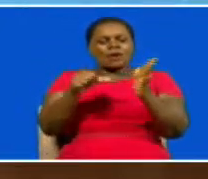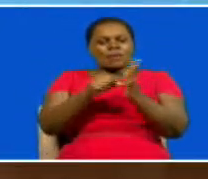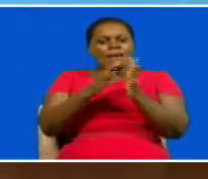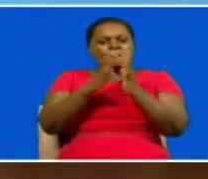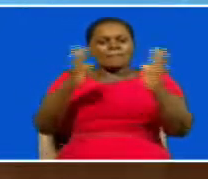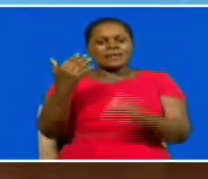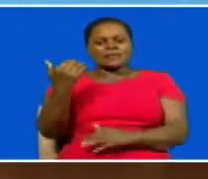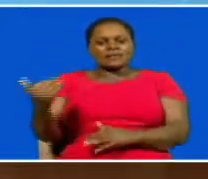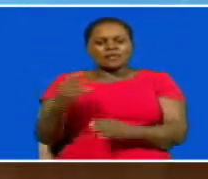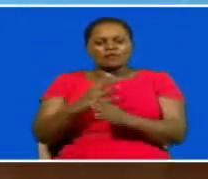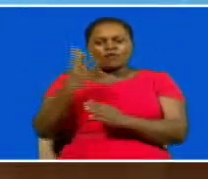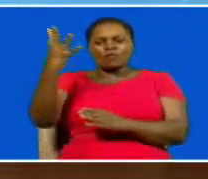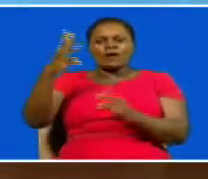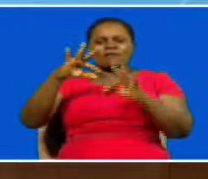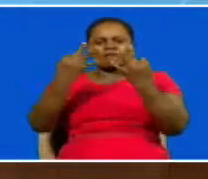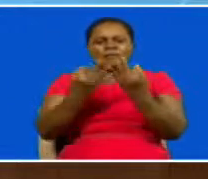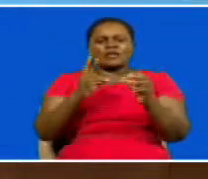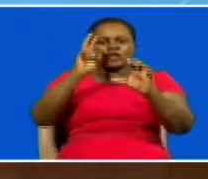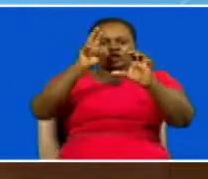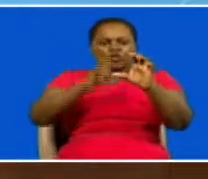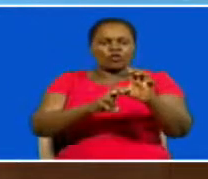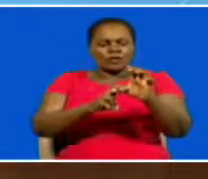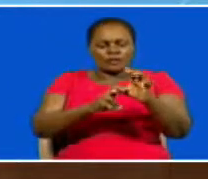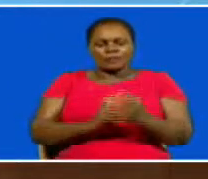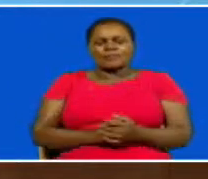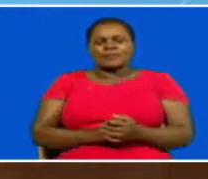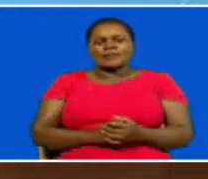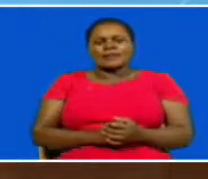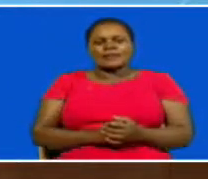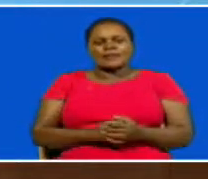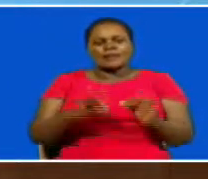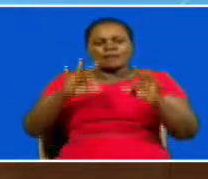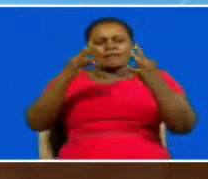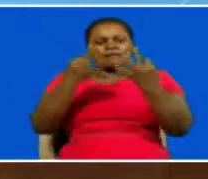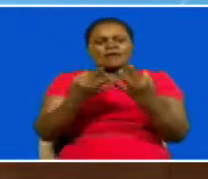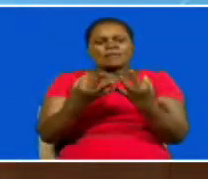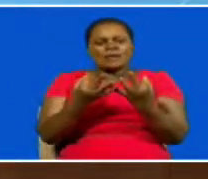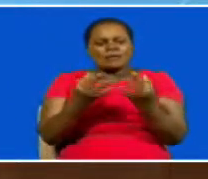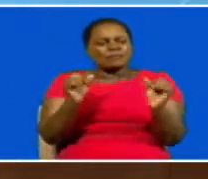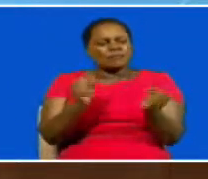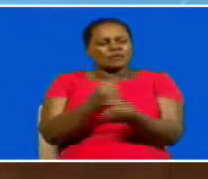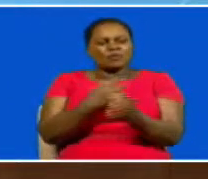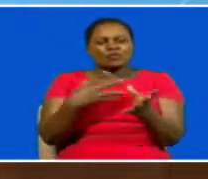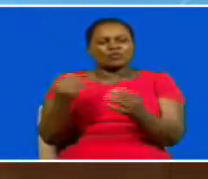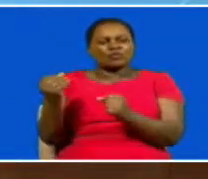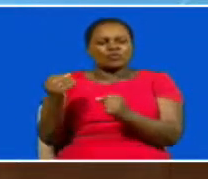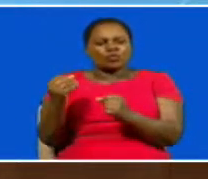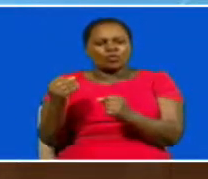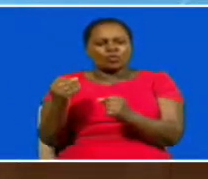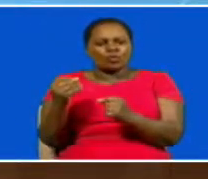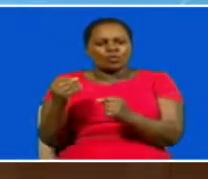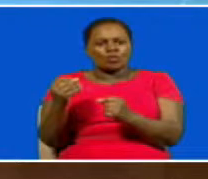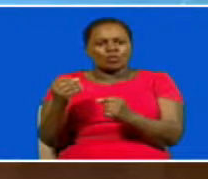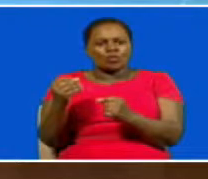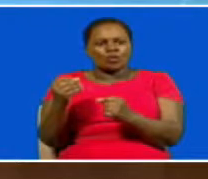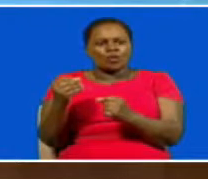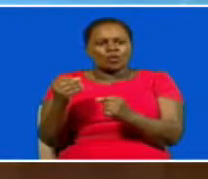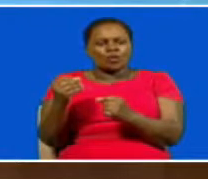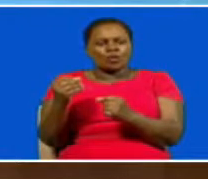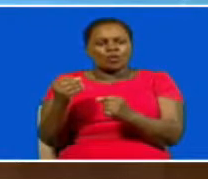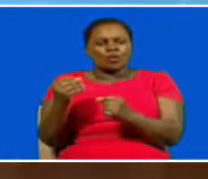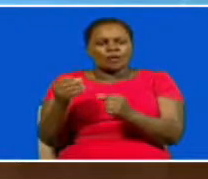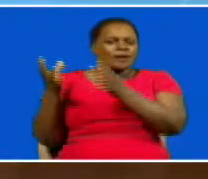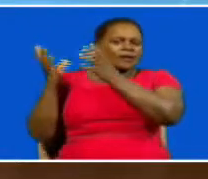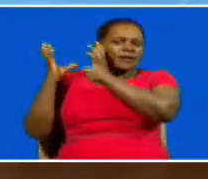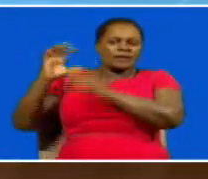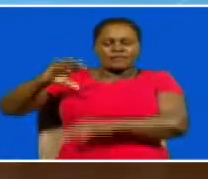children's Form 1 families joining Form 1, with many finding it almost impossible to go for their admission due to lack of money. In